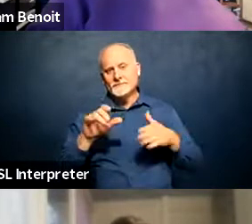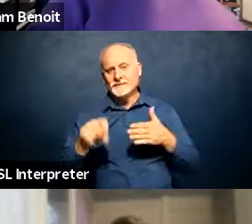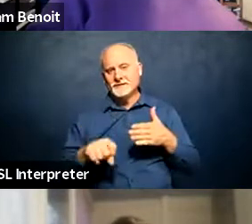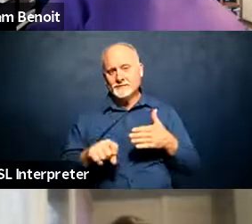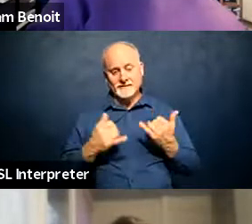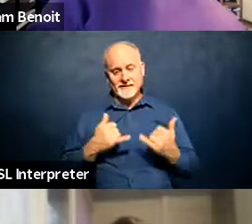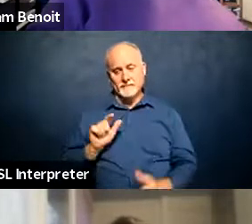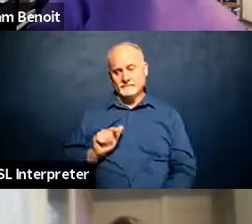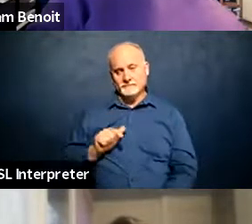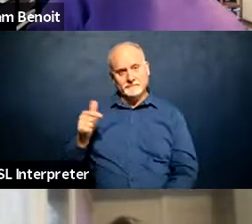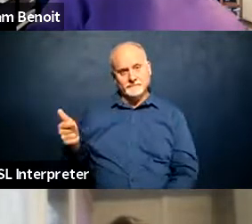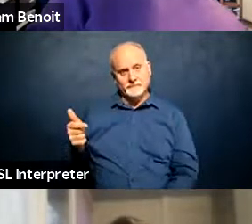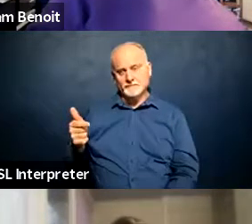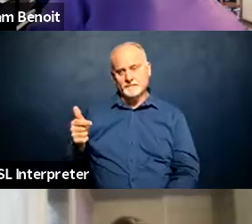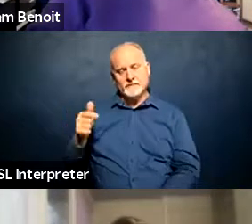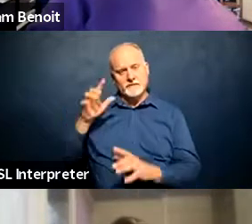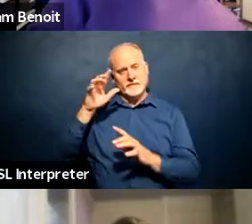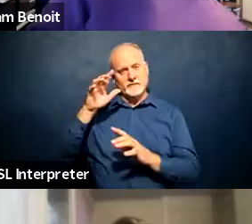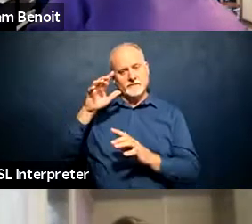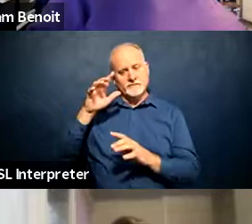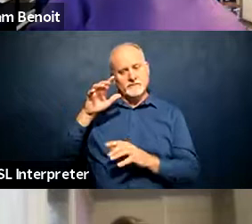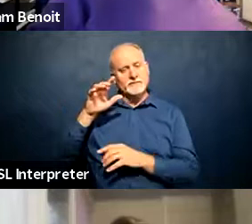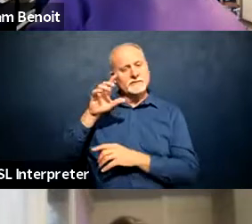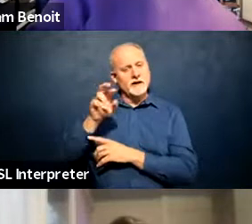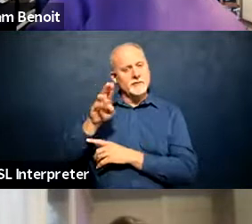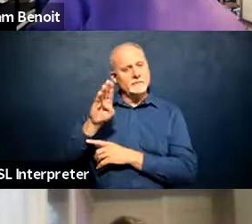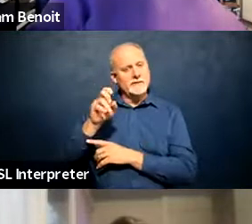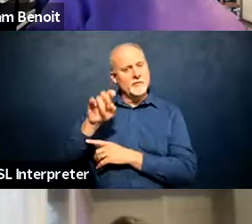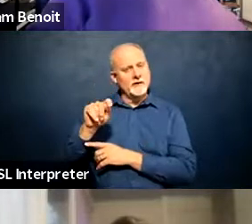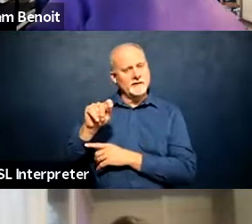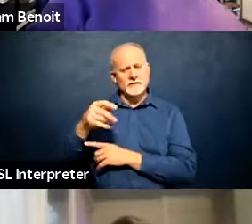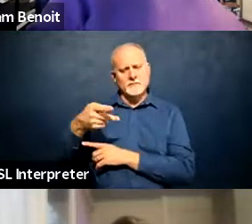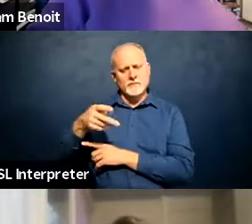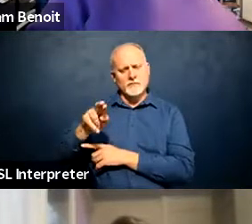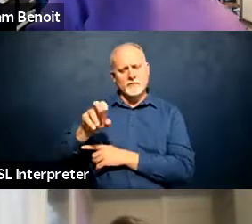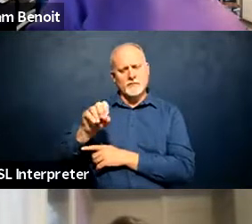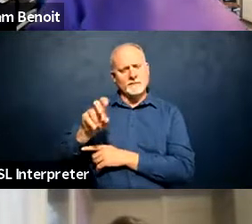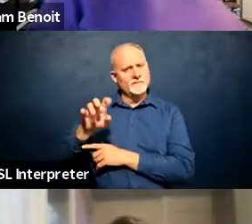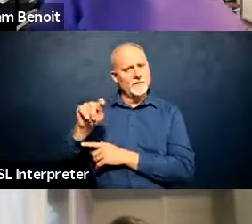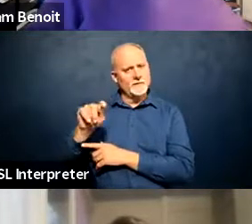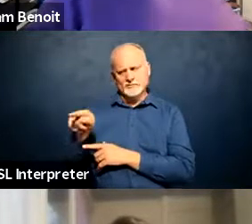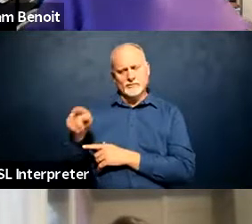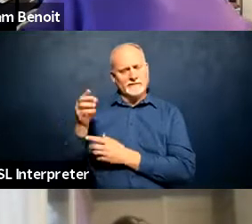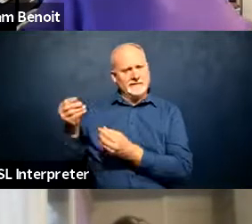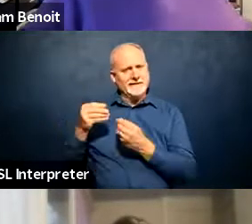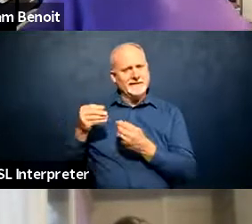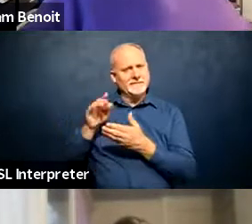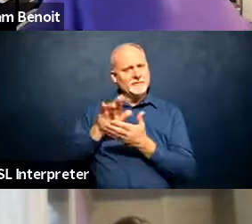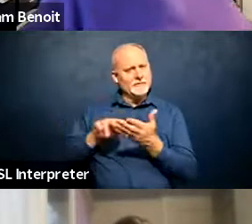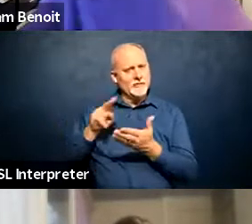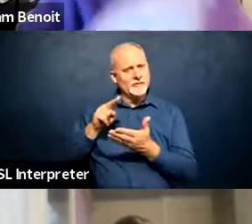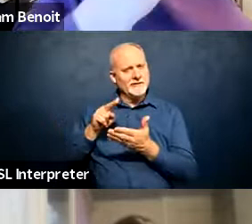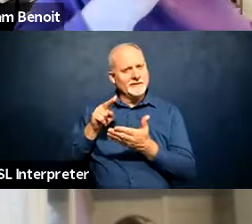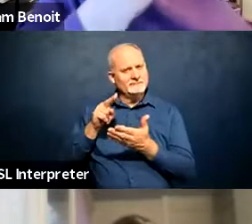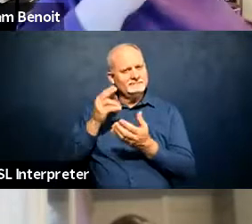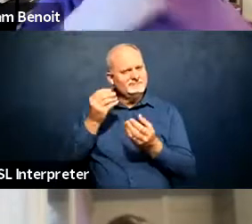now I'd like to turn it over to our university provost, Dr. Benoit, as she provides us with some academic updates. Dr. Benoit. Welcome back. Yes,